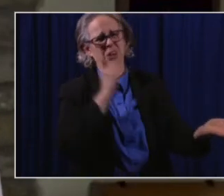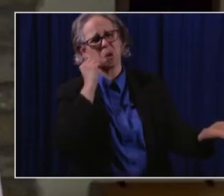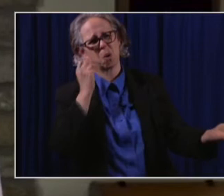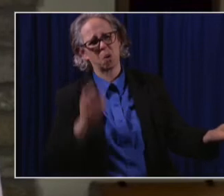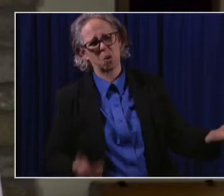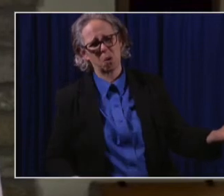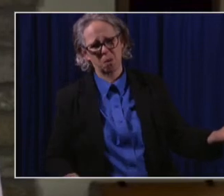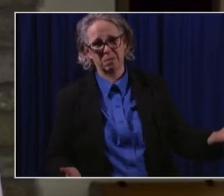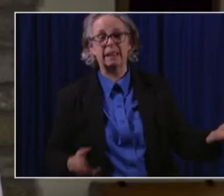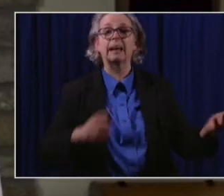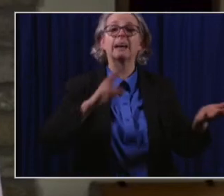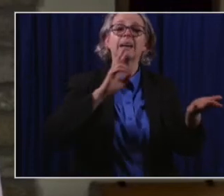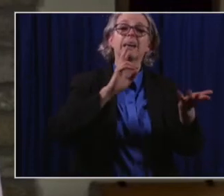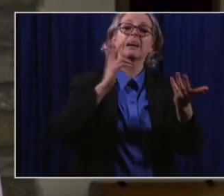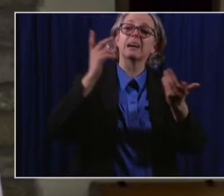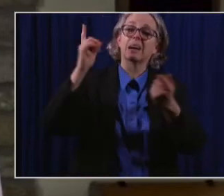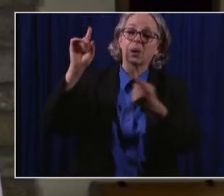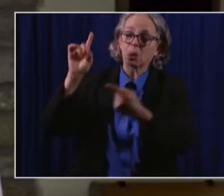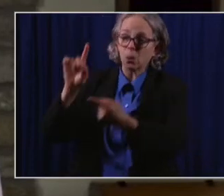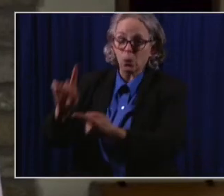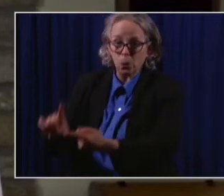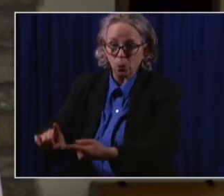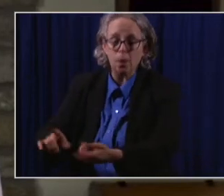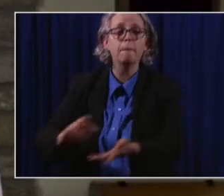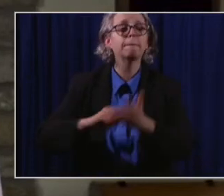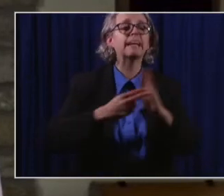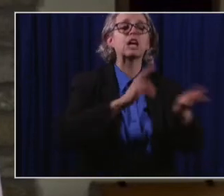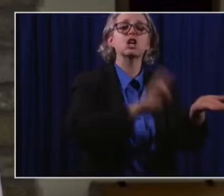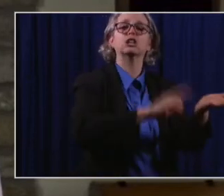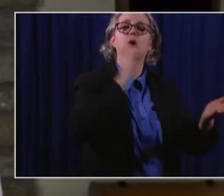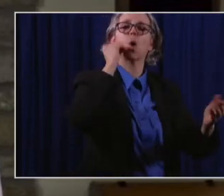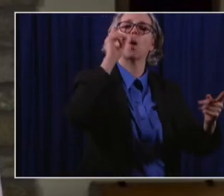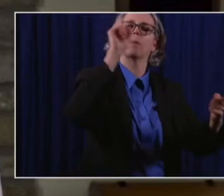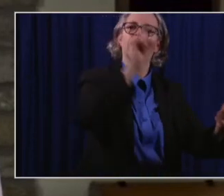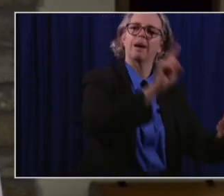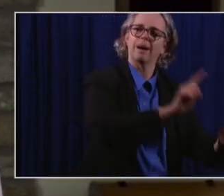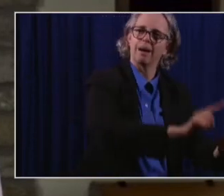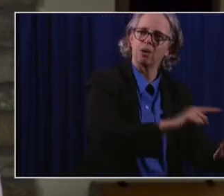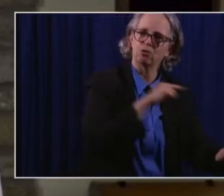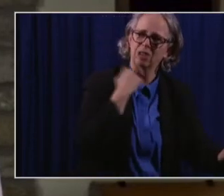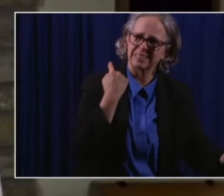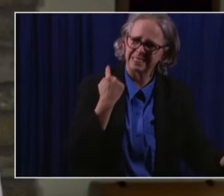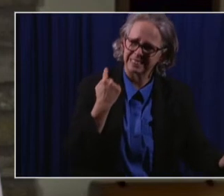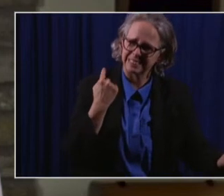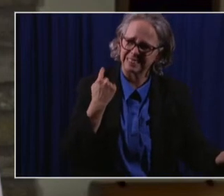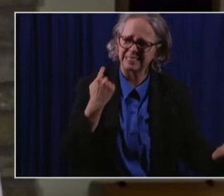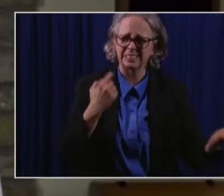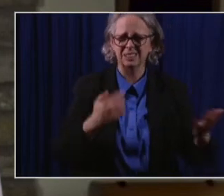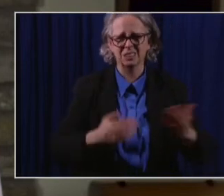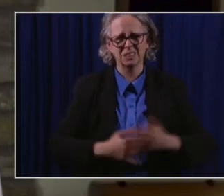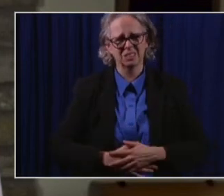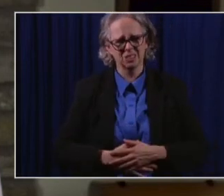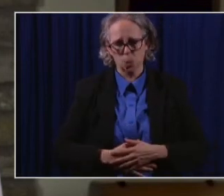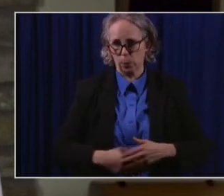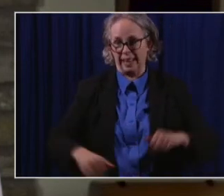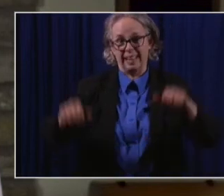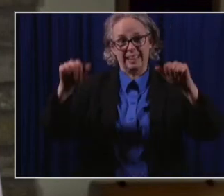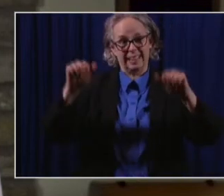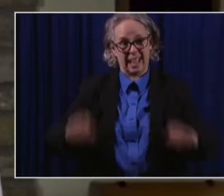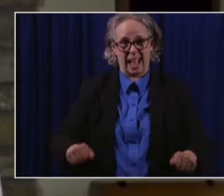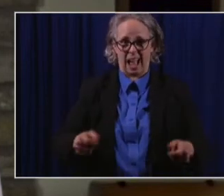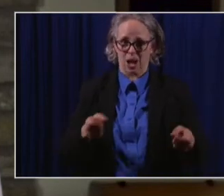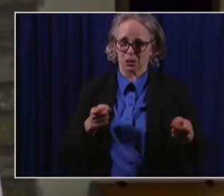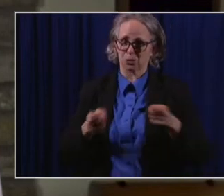homes. So these are things that we can do. These are things that we can do. We got to be